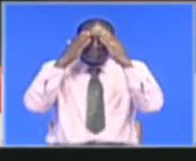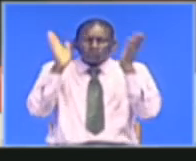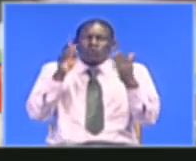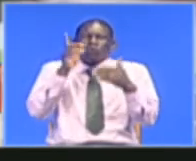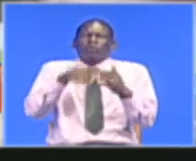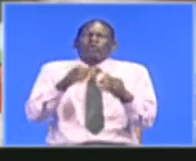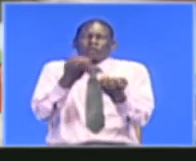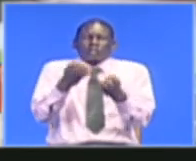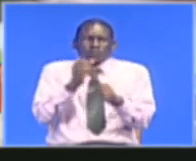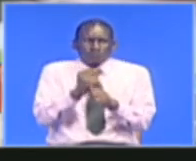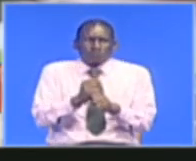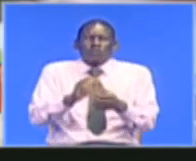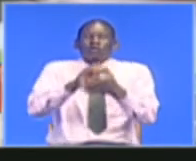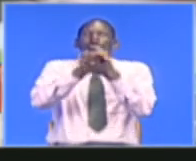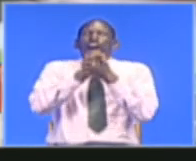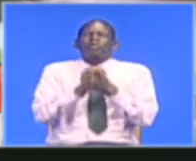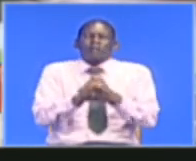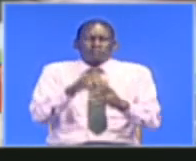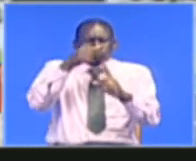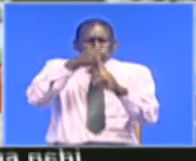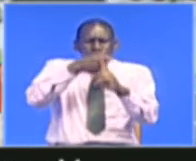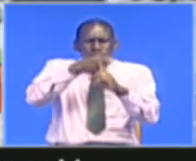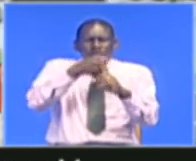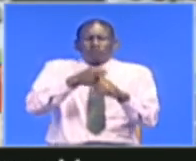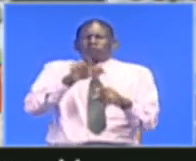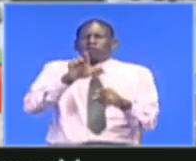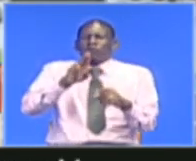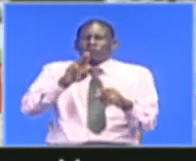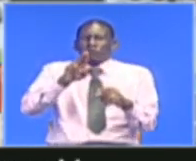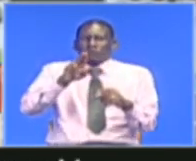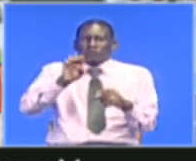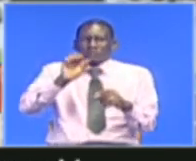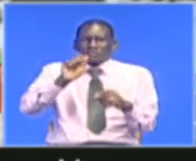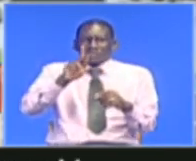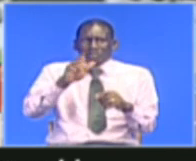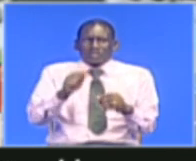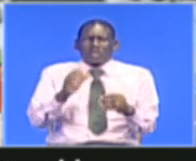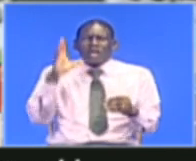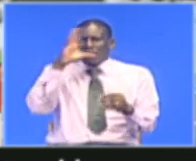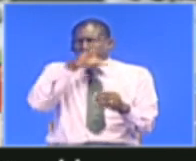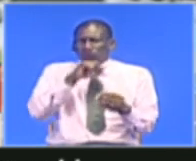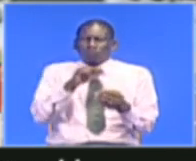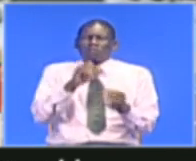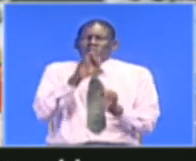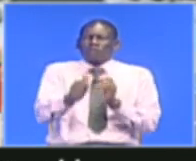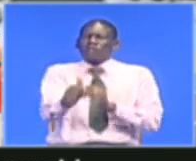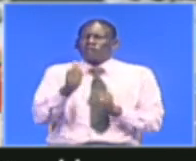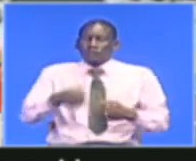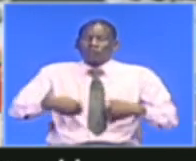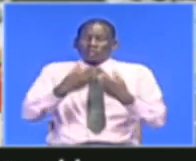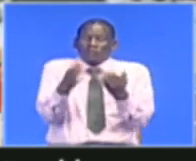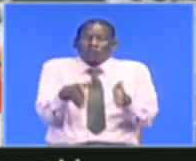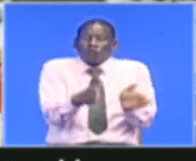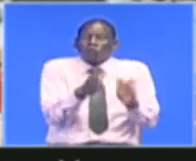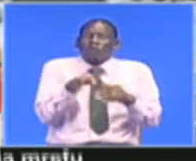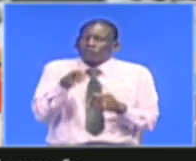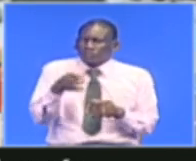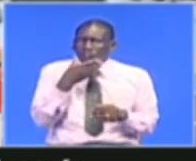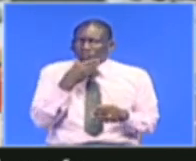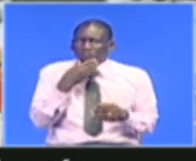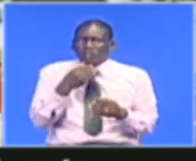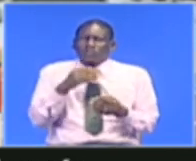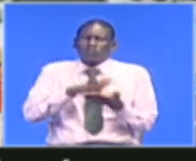supposed to do. Jubilee hata hivyo ilimtetea Lusaka. Assuming then we deny this gentleman an opportunity to run for office of speaker, and